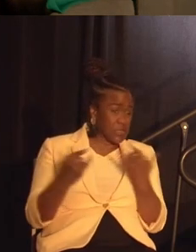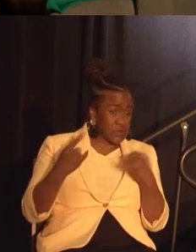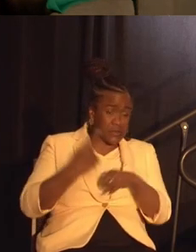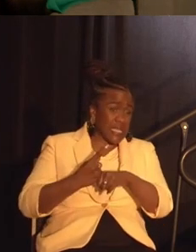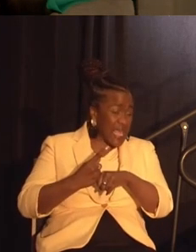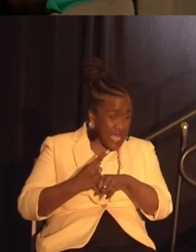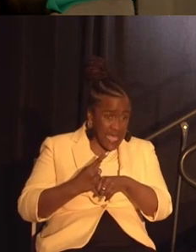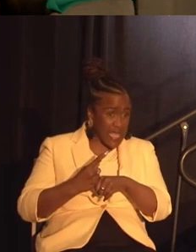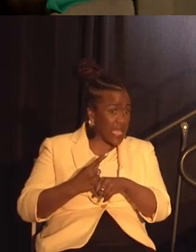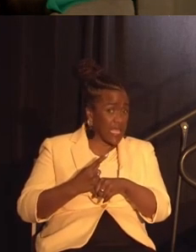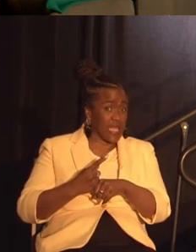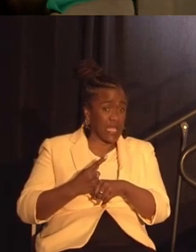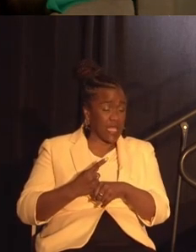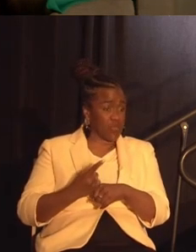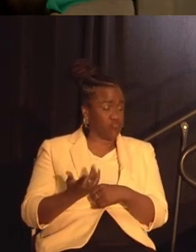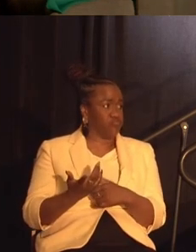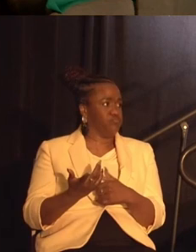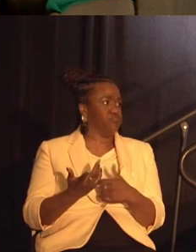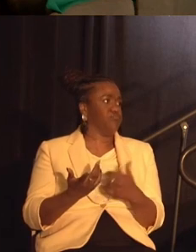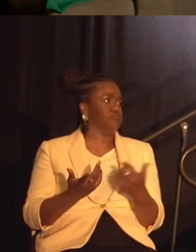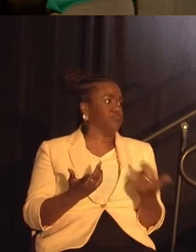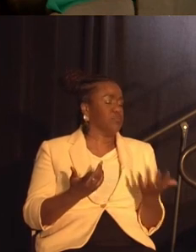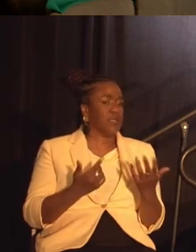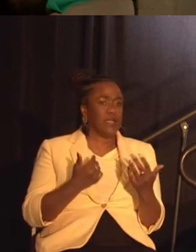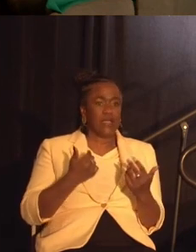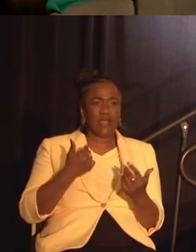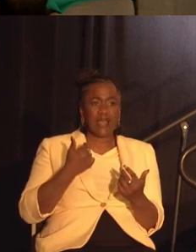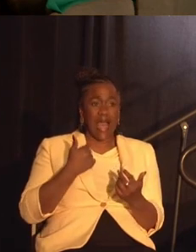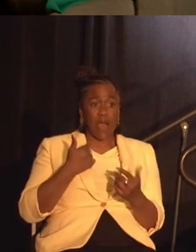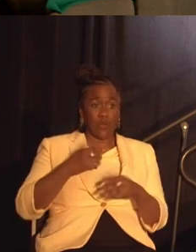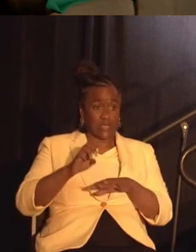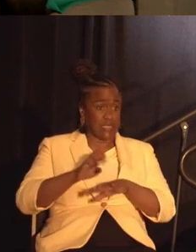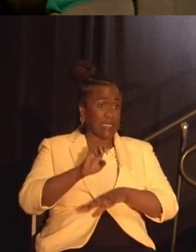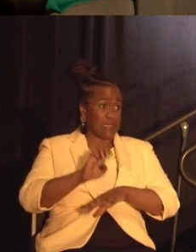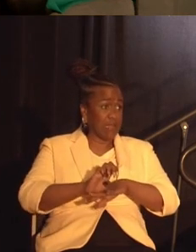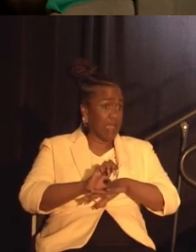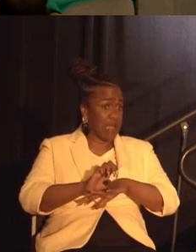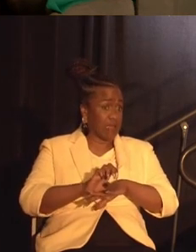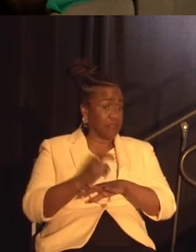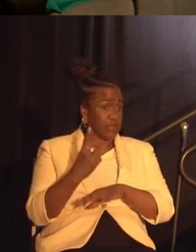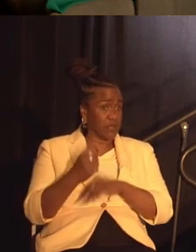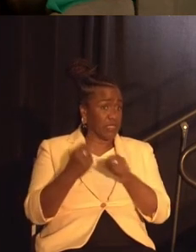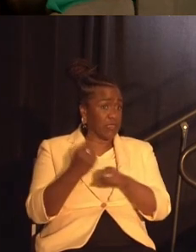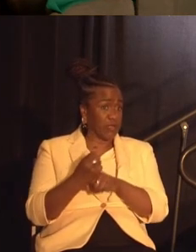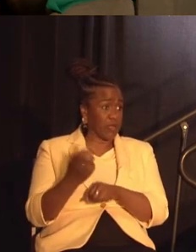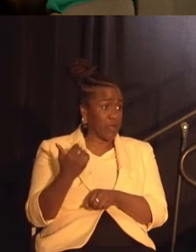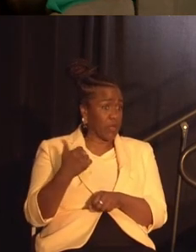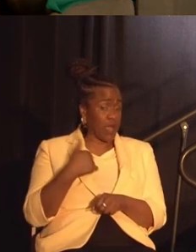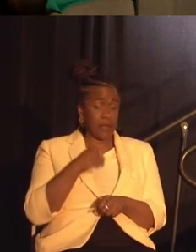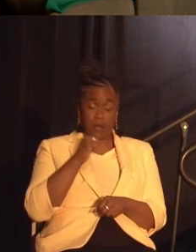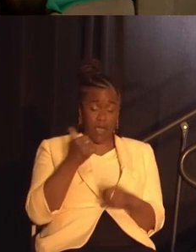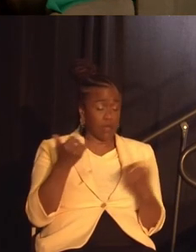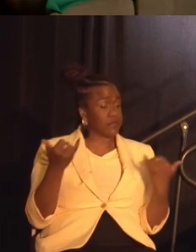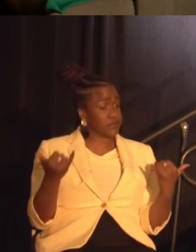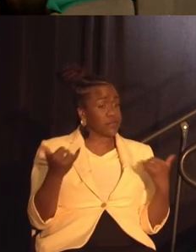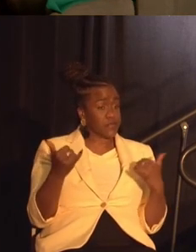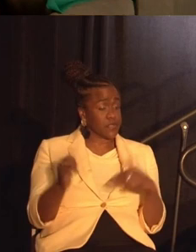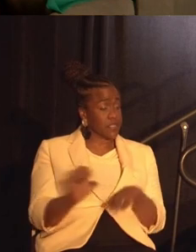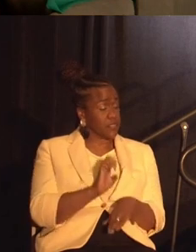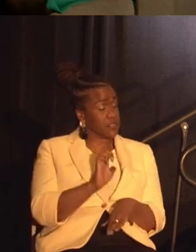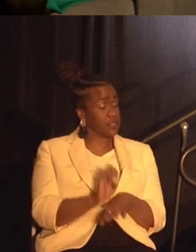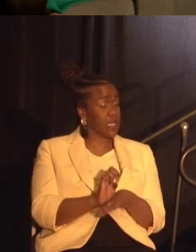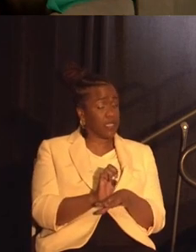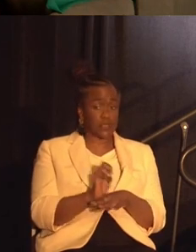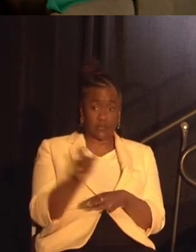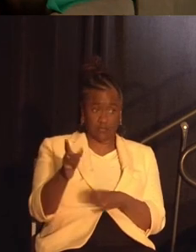know? Right? Like, I was engaged, you know, a year ago. I am not currently engaged.